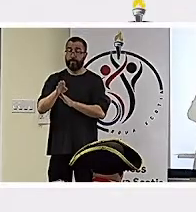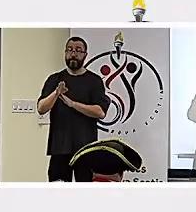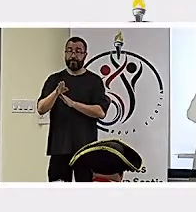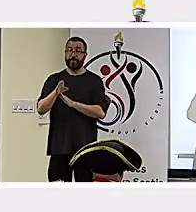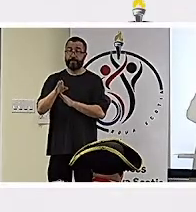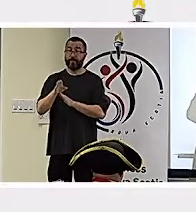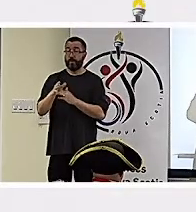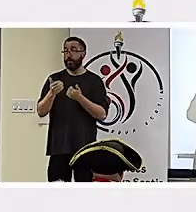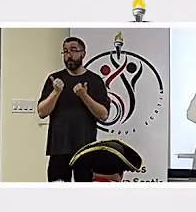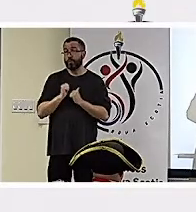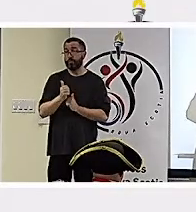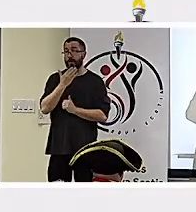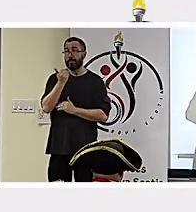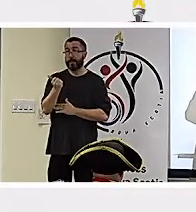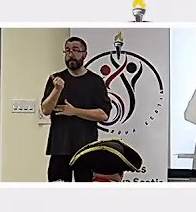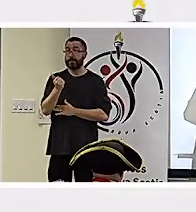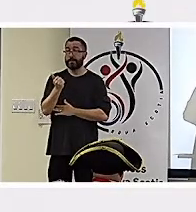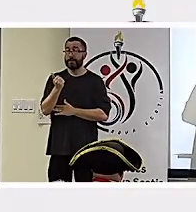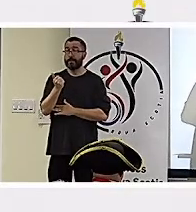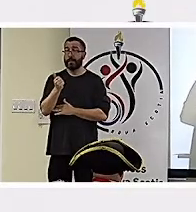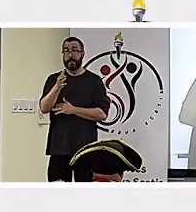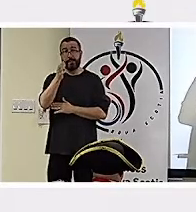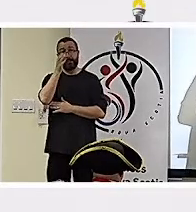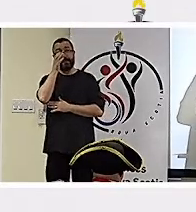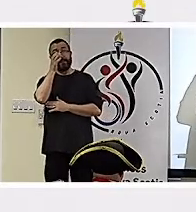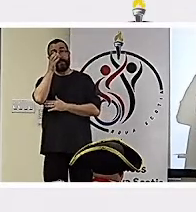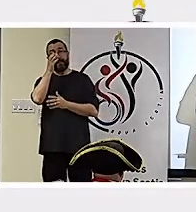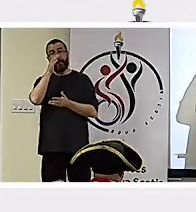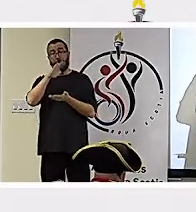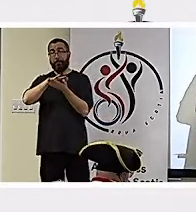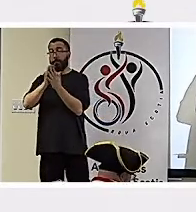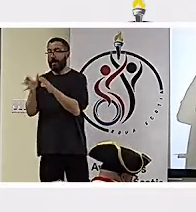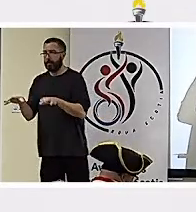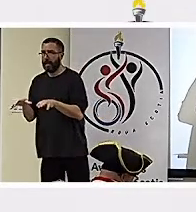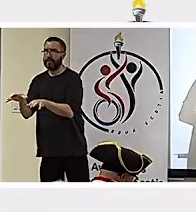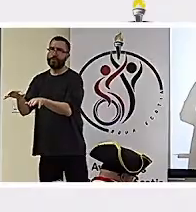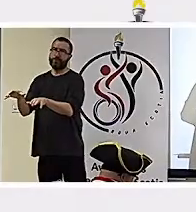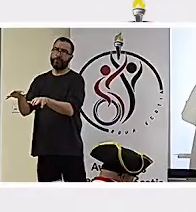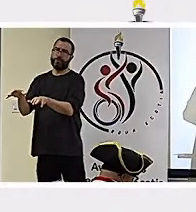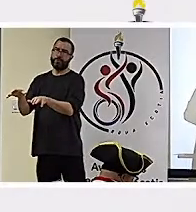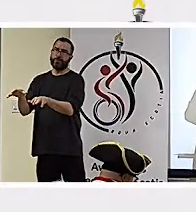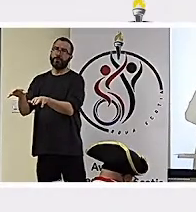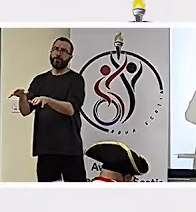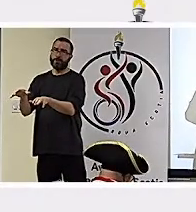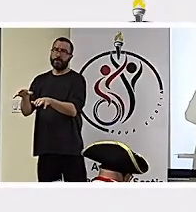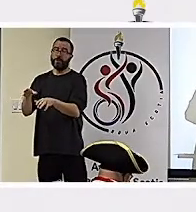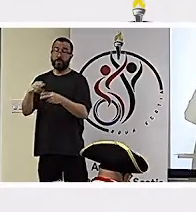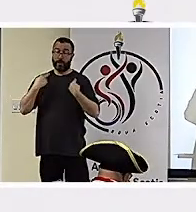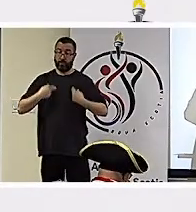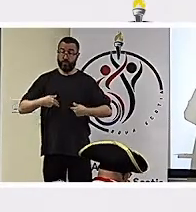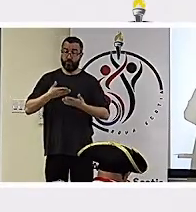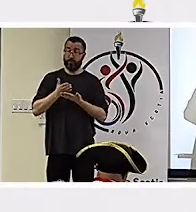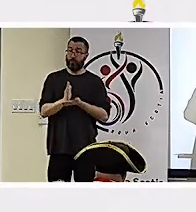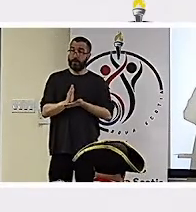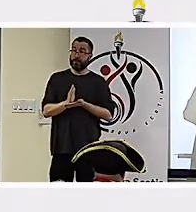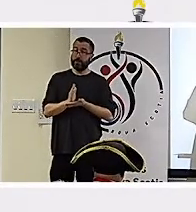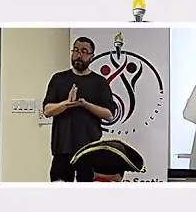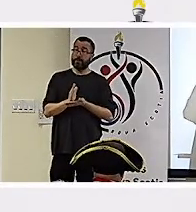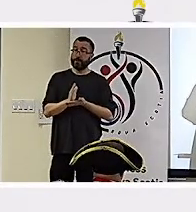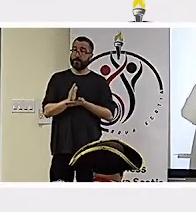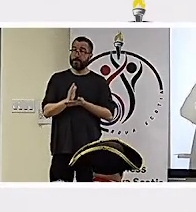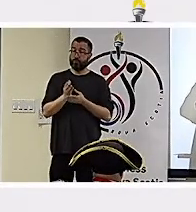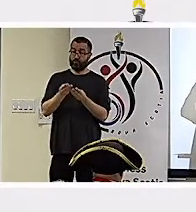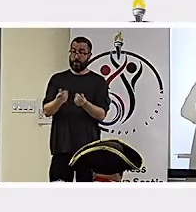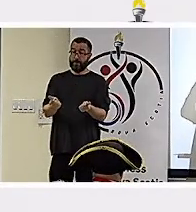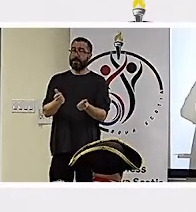our utmost best to turn that listening into action. And the Human Rights Remedy is a part of that journey.